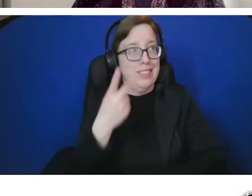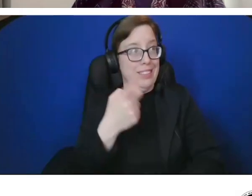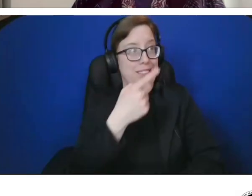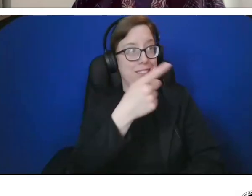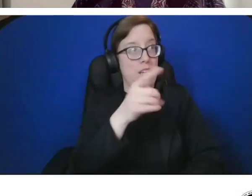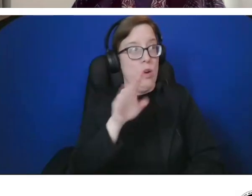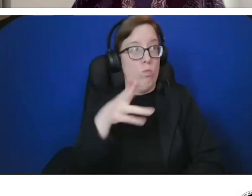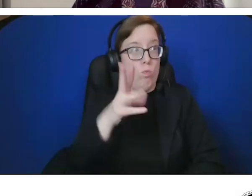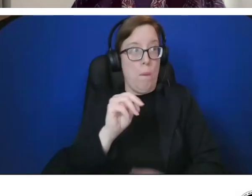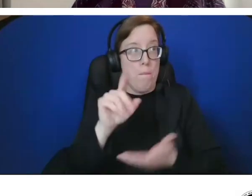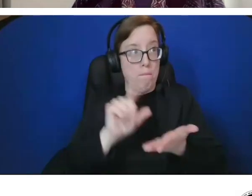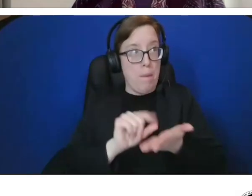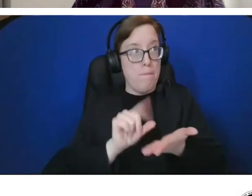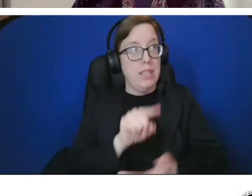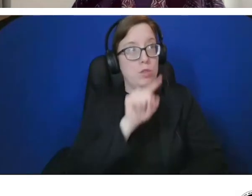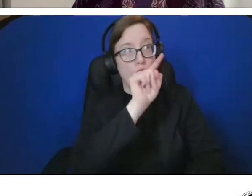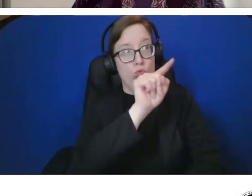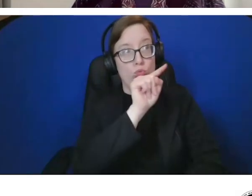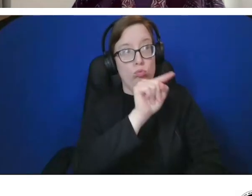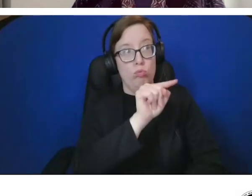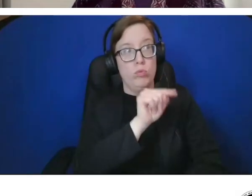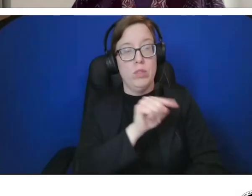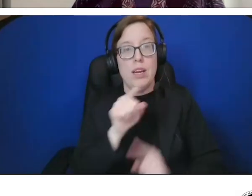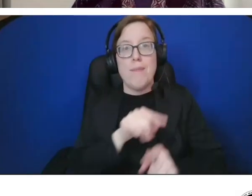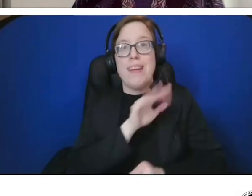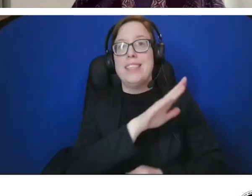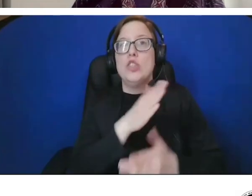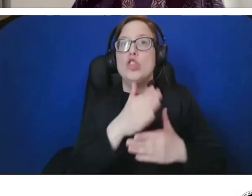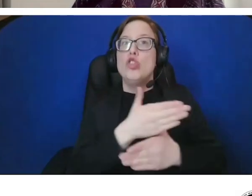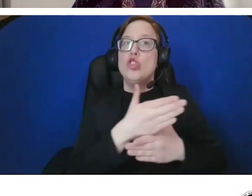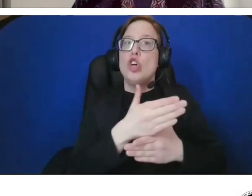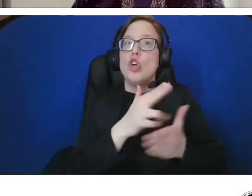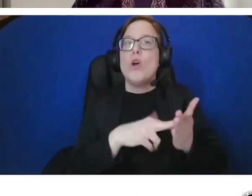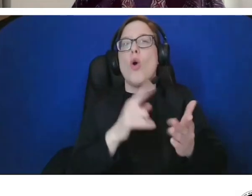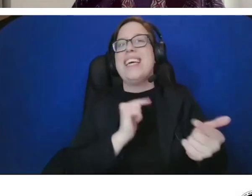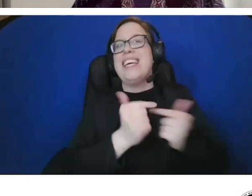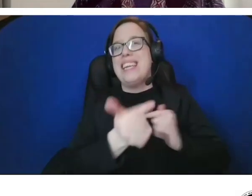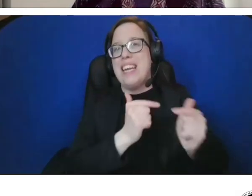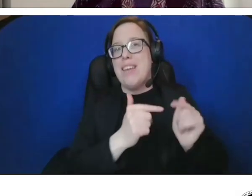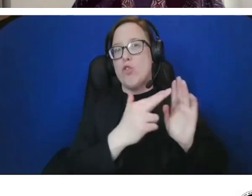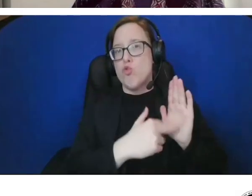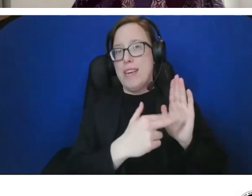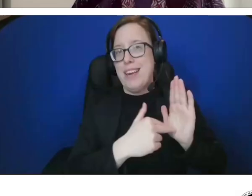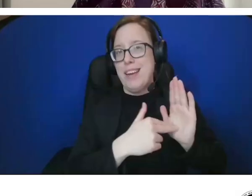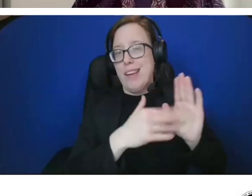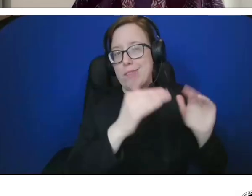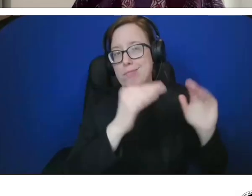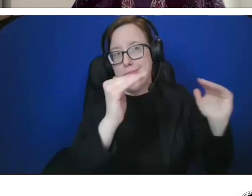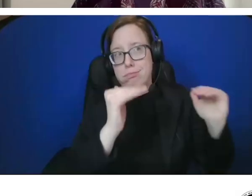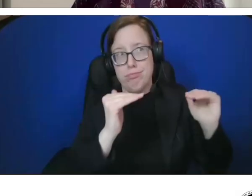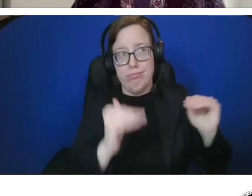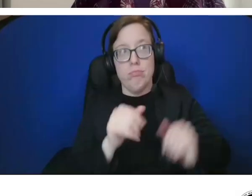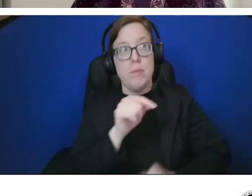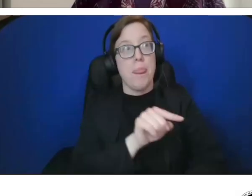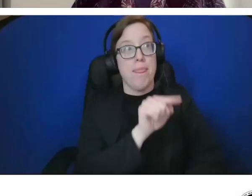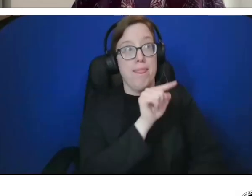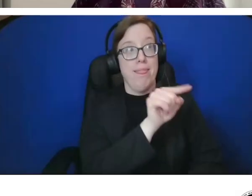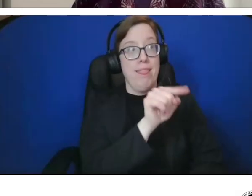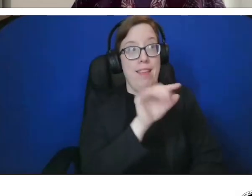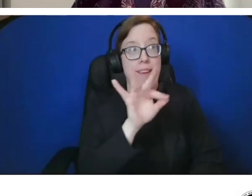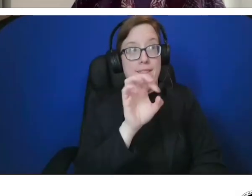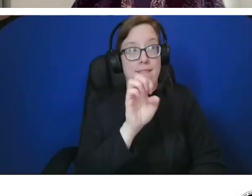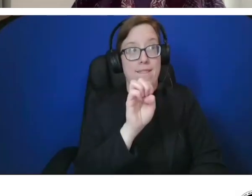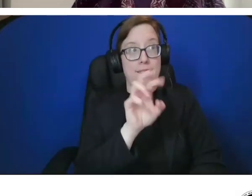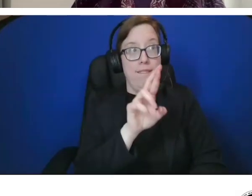you can see the Brum publications about his shared reading or interactive reading ideas and so on.